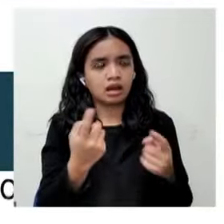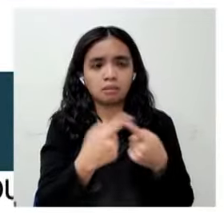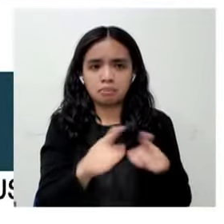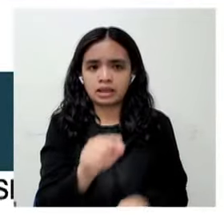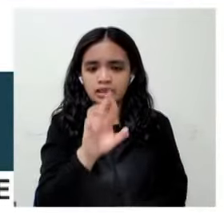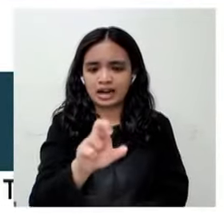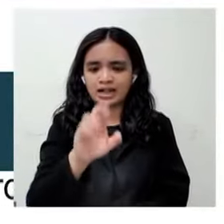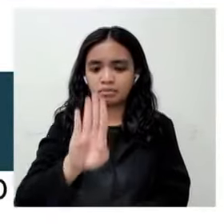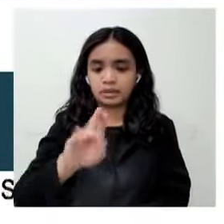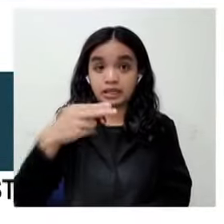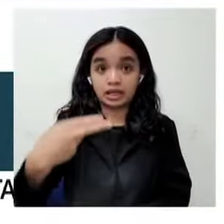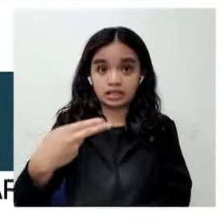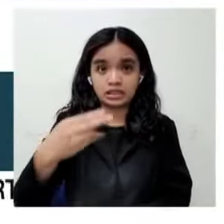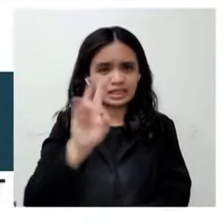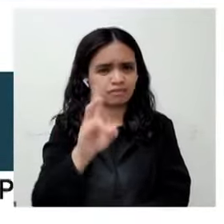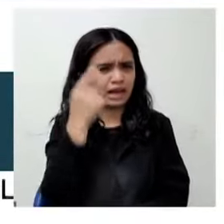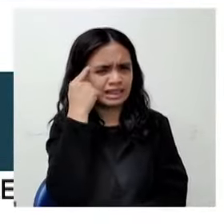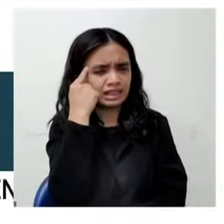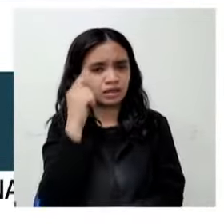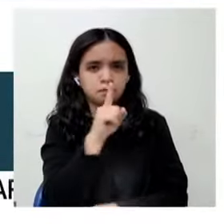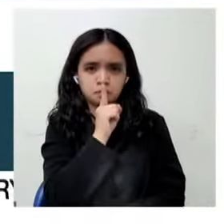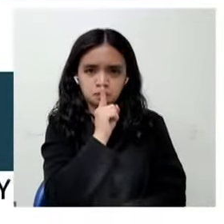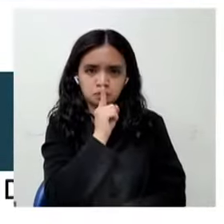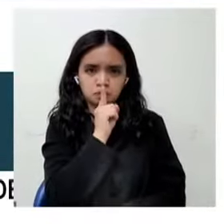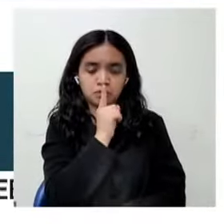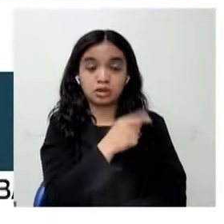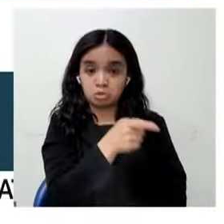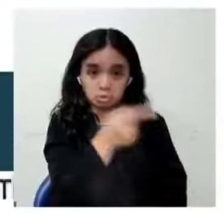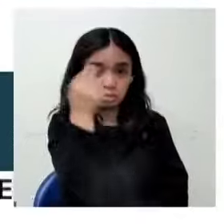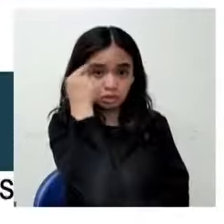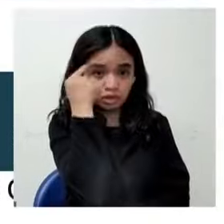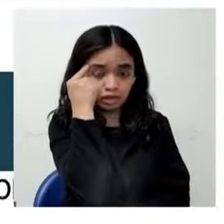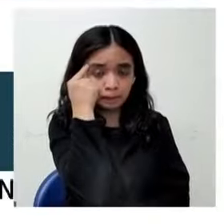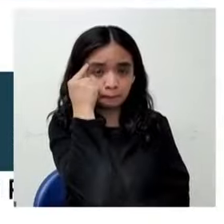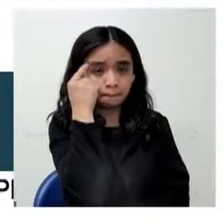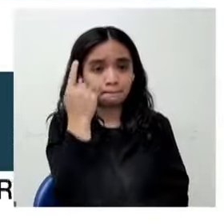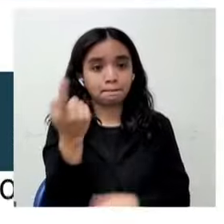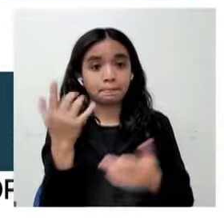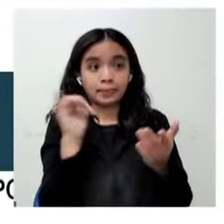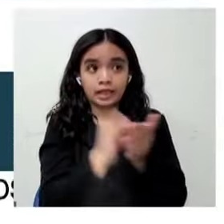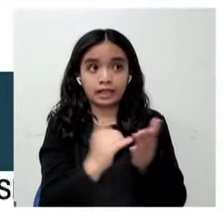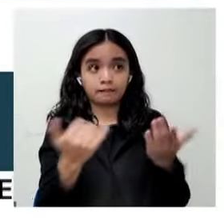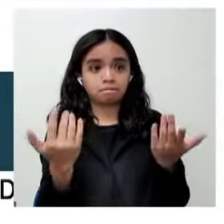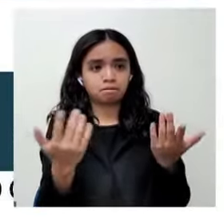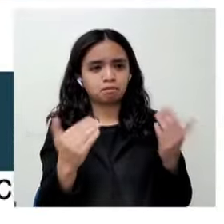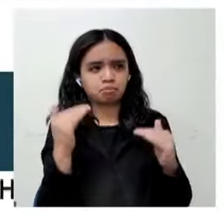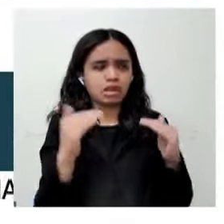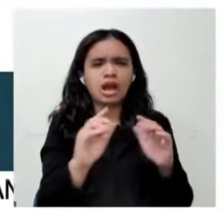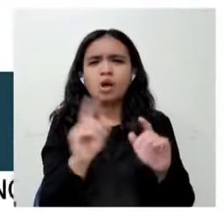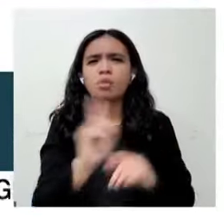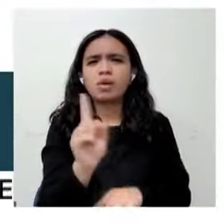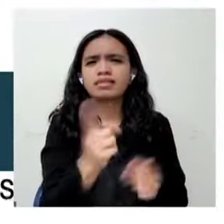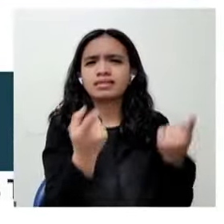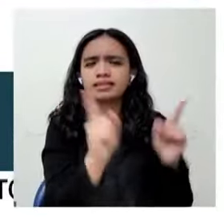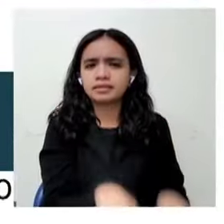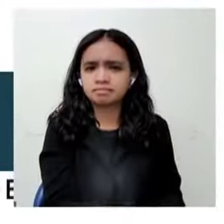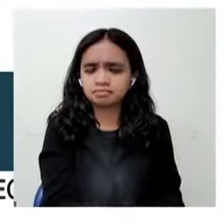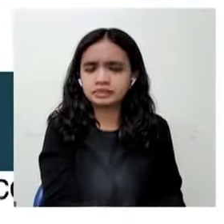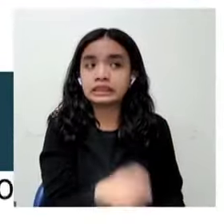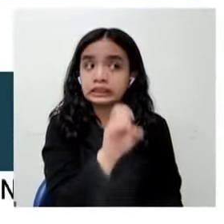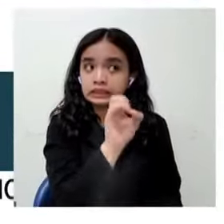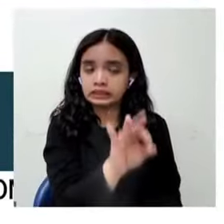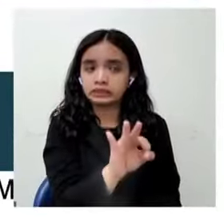7, I think, is silent on that. Do you think that doon pa lang magkakatalo na po? Paano, what's going to happen if there are going to